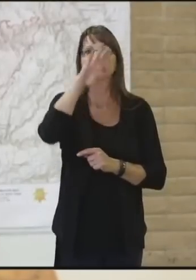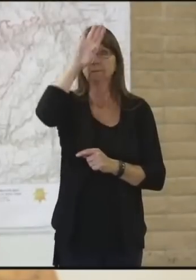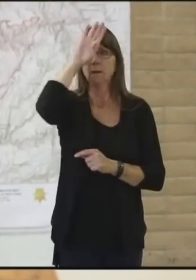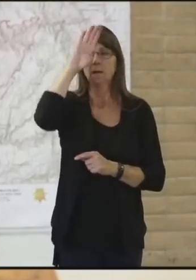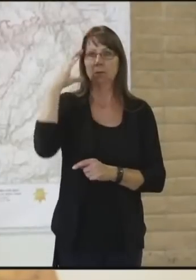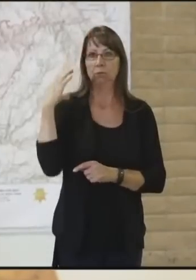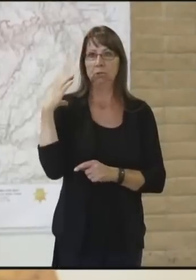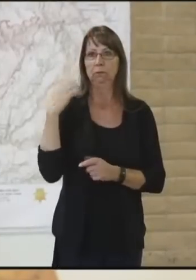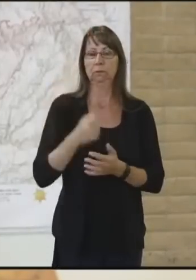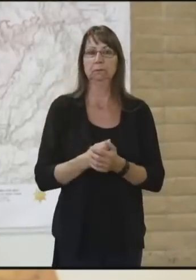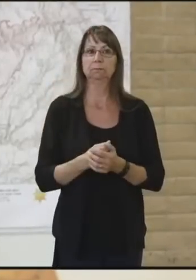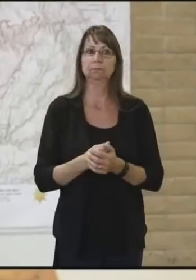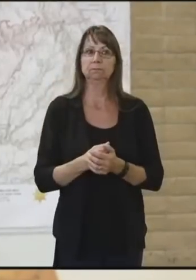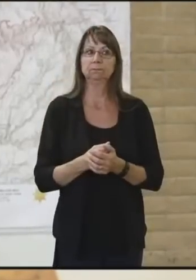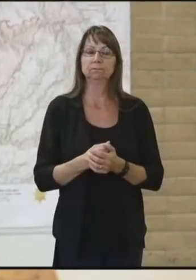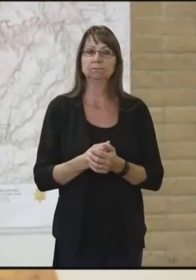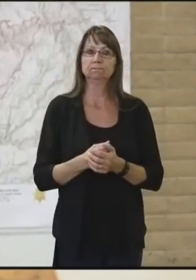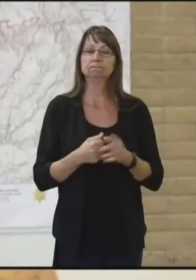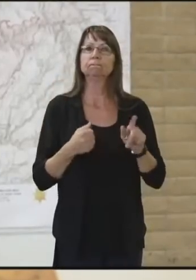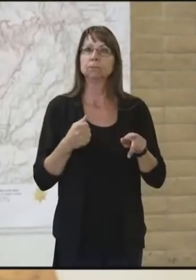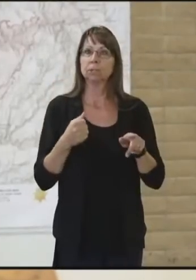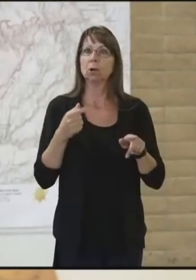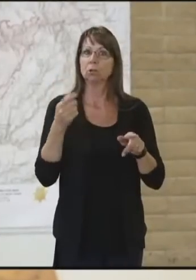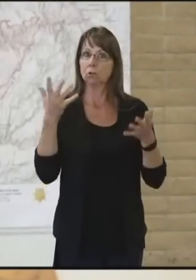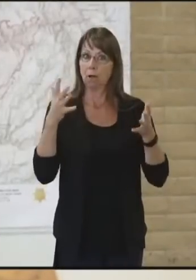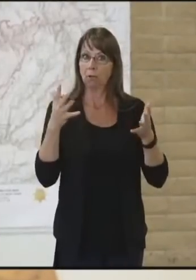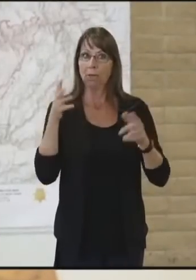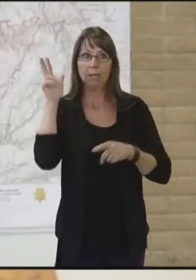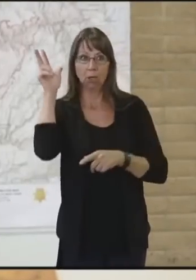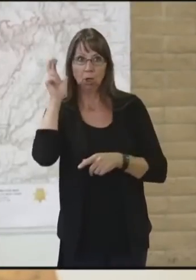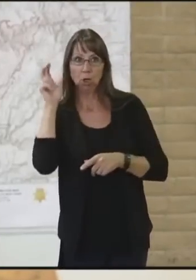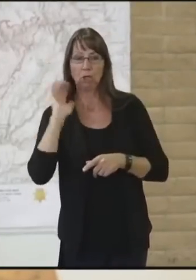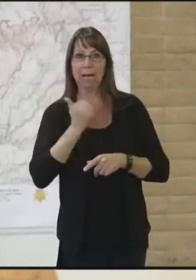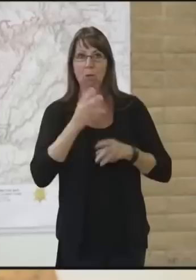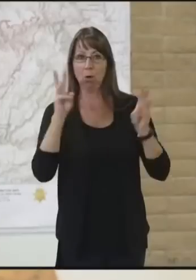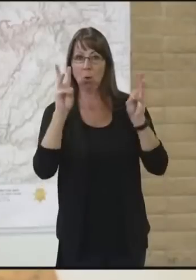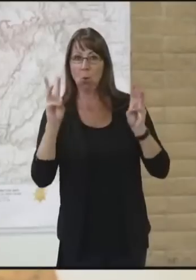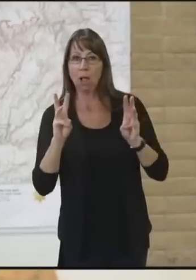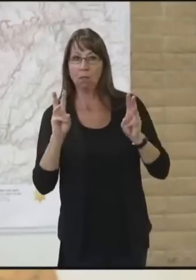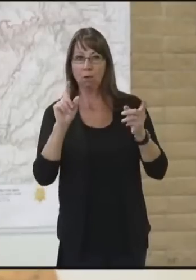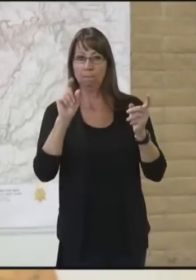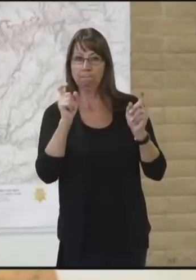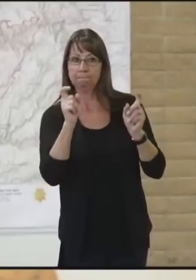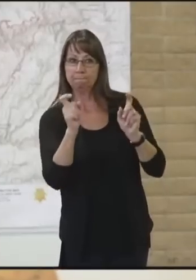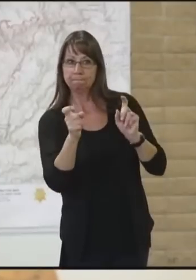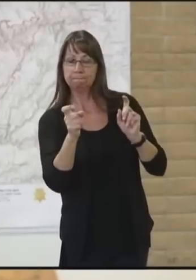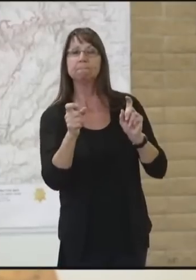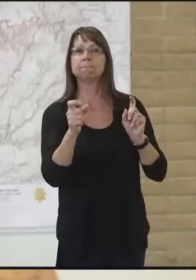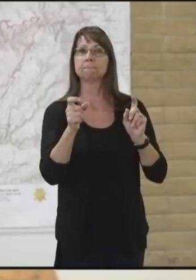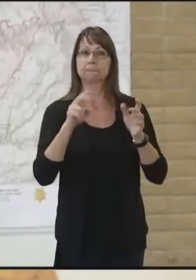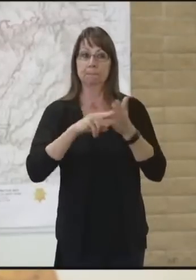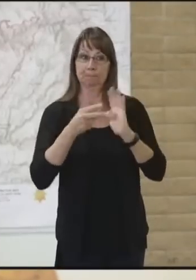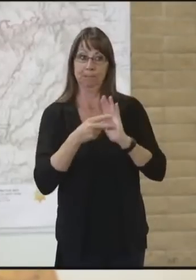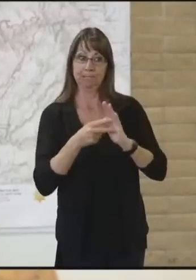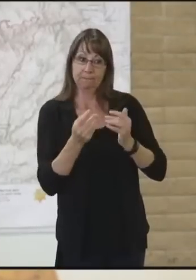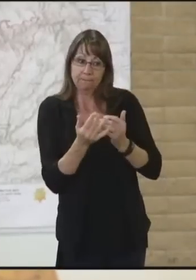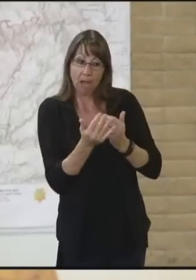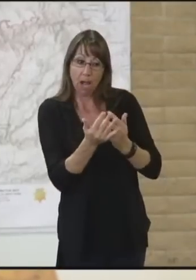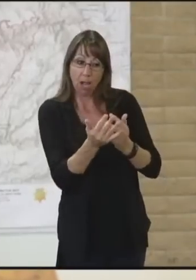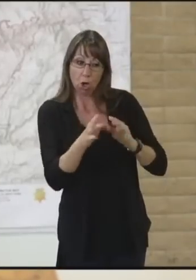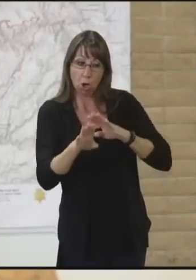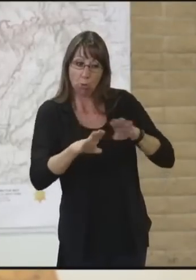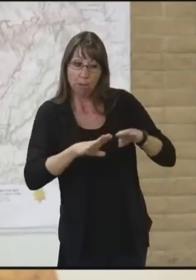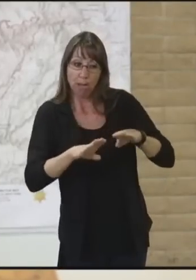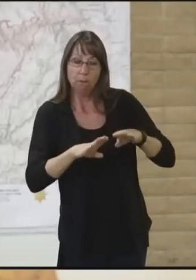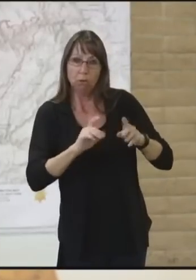tonight, we have had a slight moderation in weather, which in turn created a slight moderation in the fire behavior that we experienced today. We